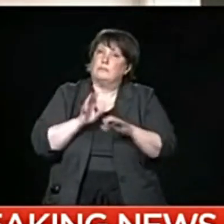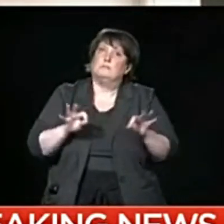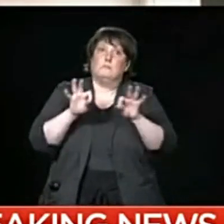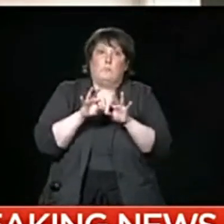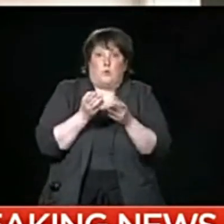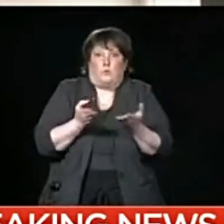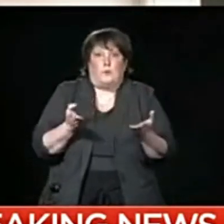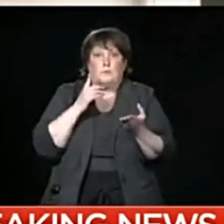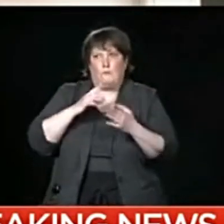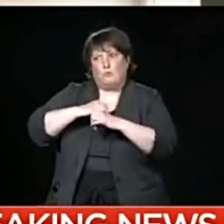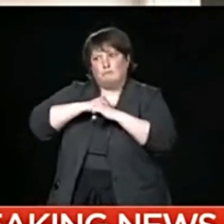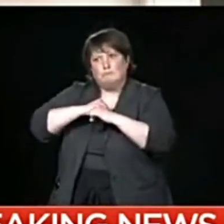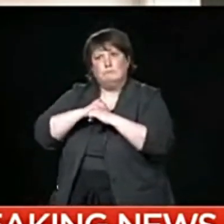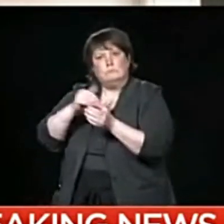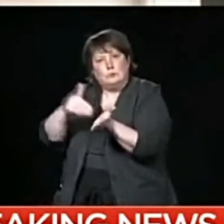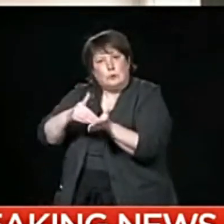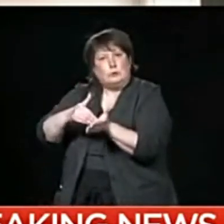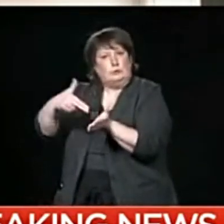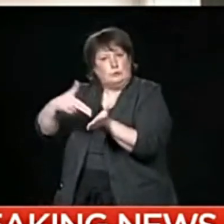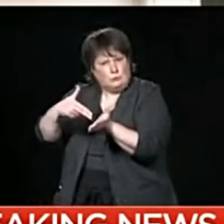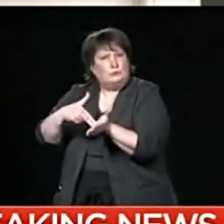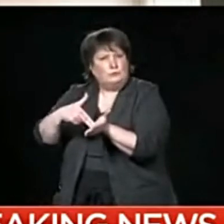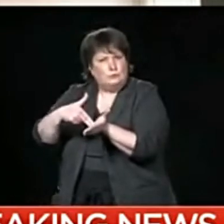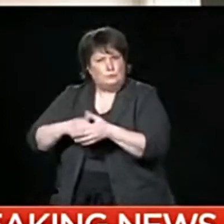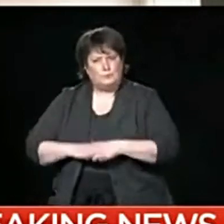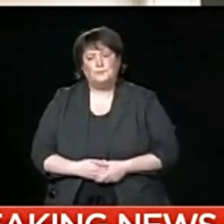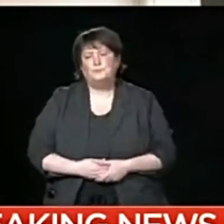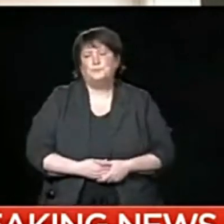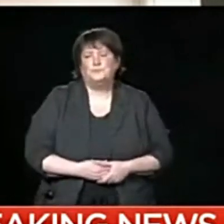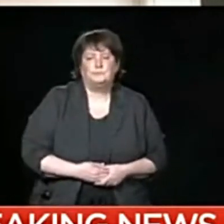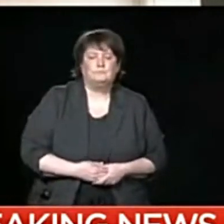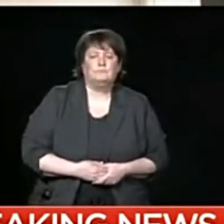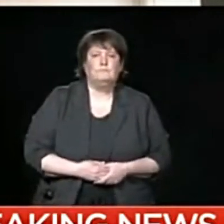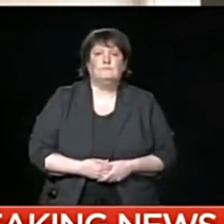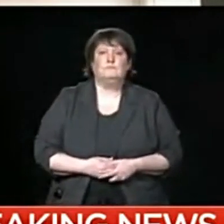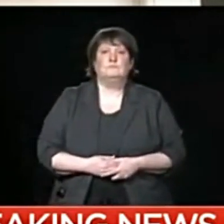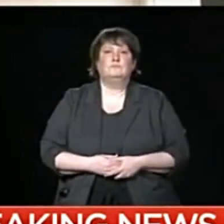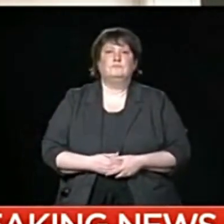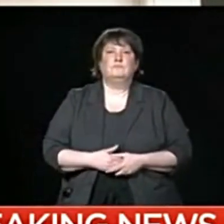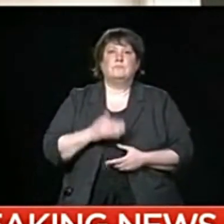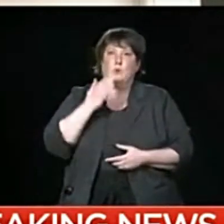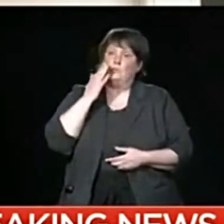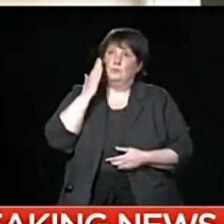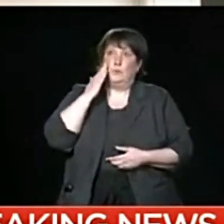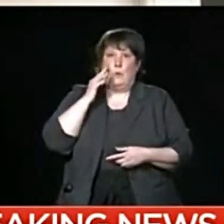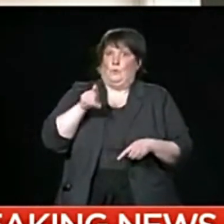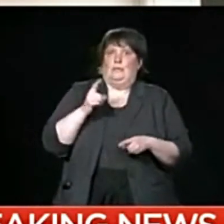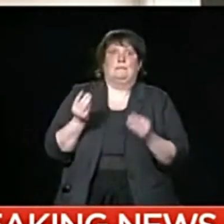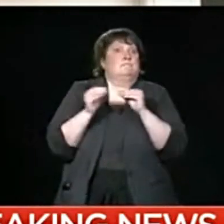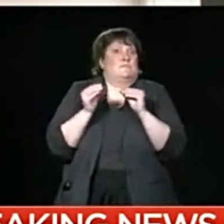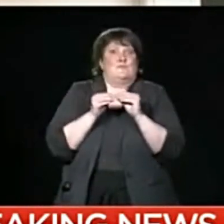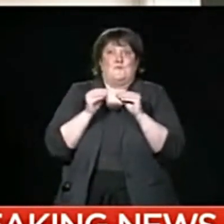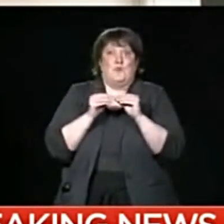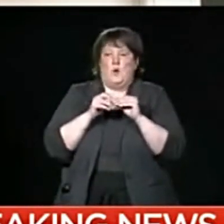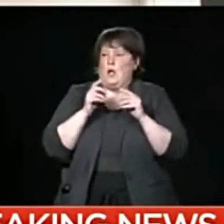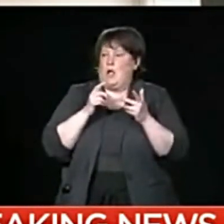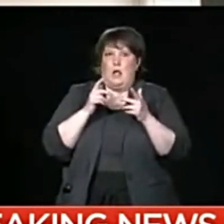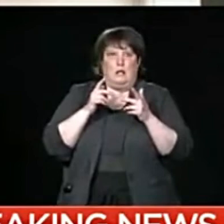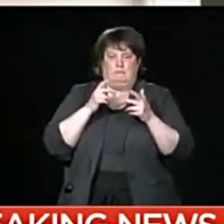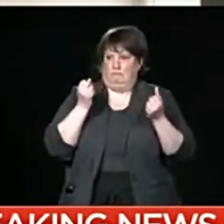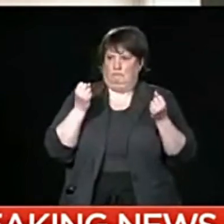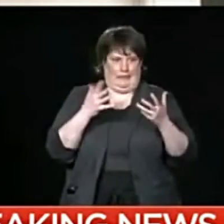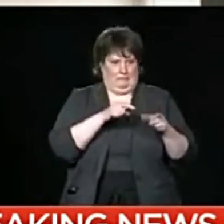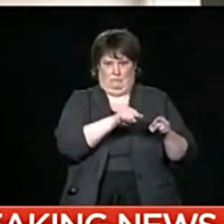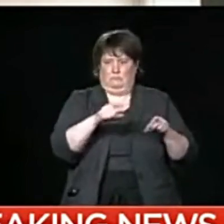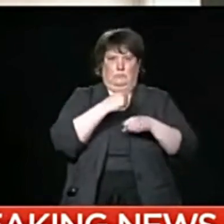workers who are on the front lines of this fight. We recognize that more is needed, and everyone is working day and